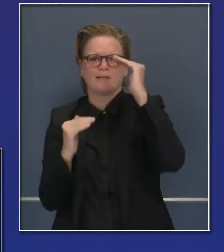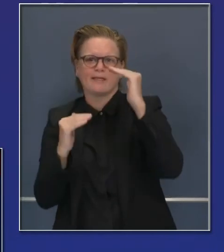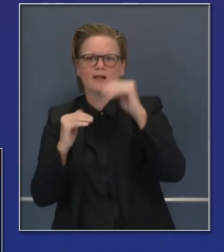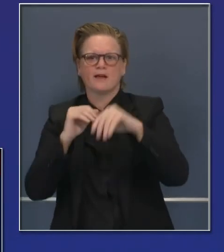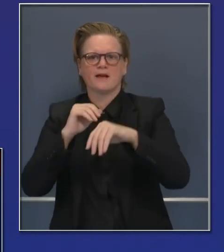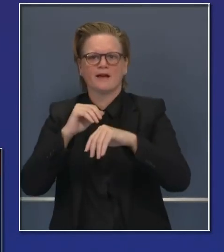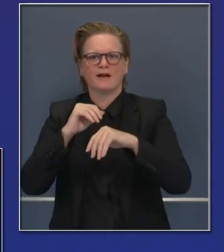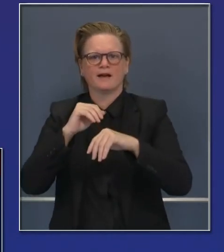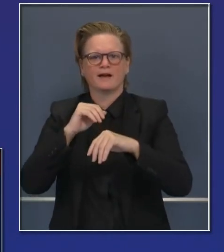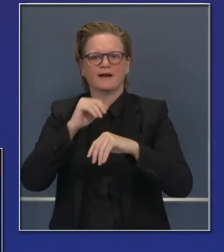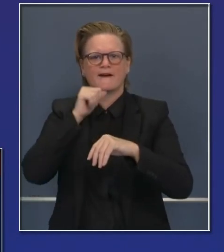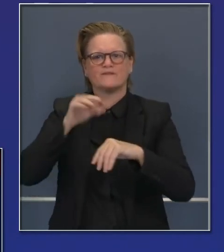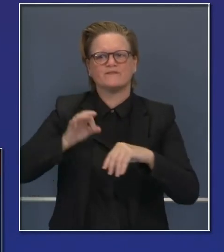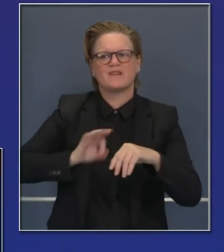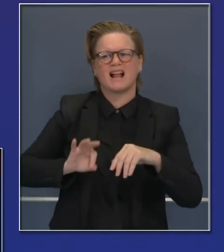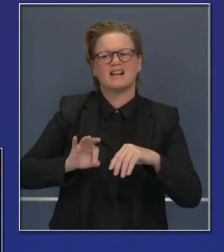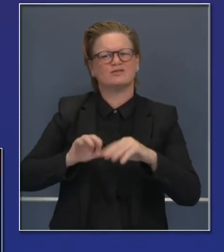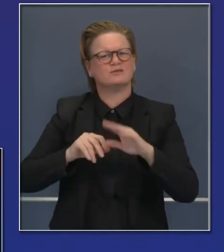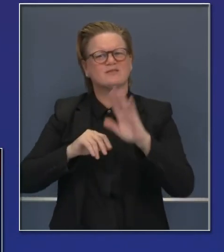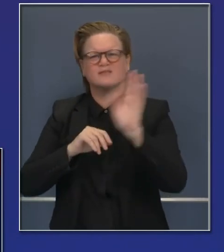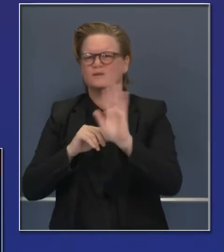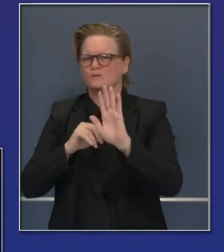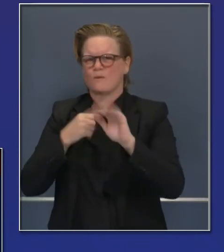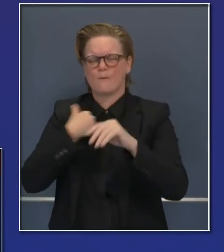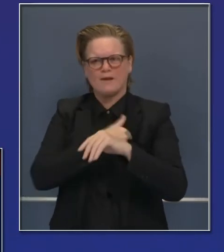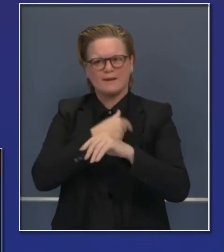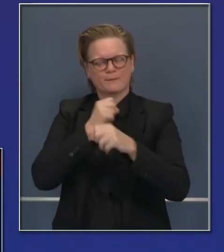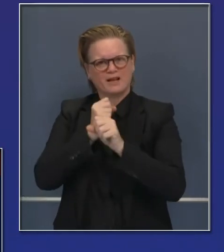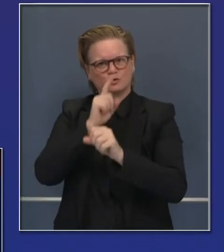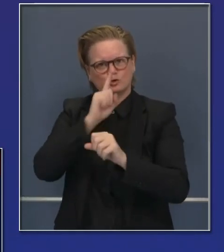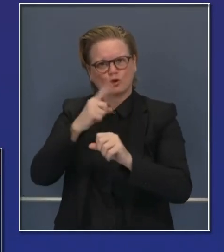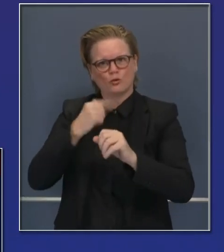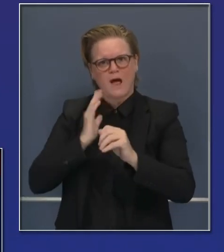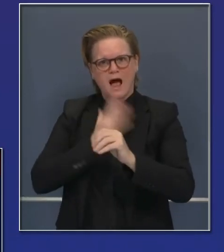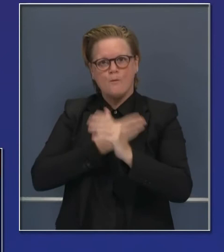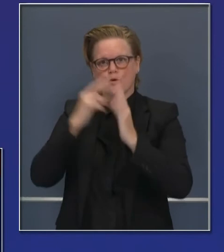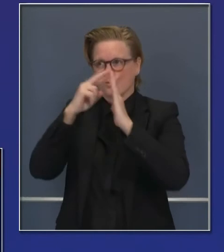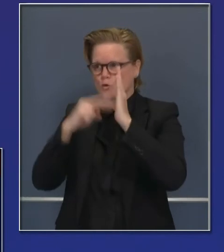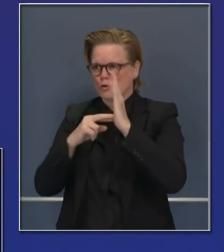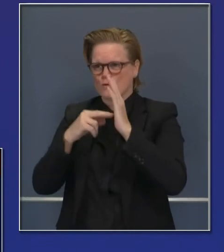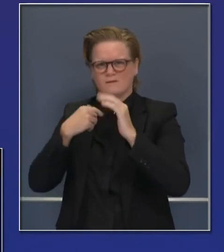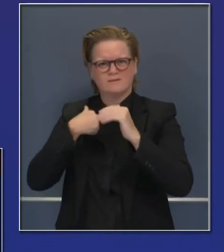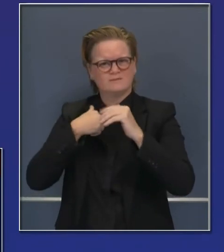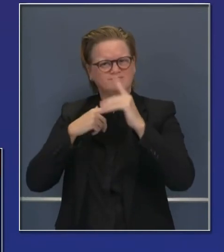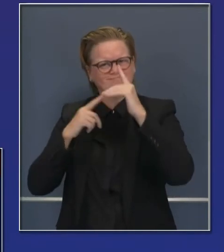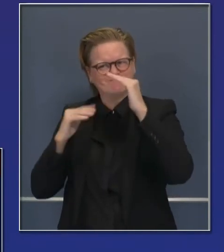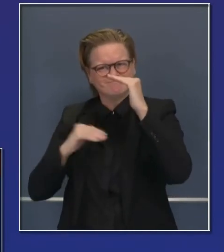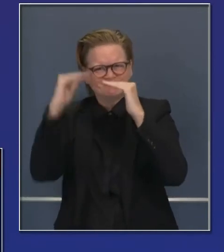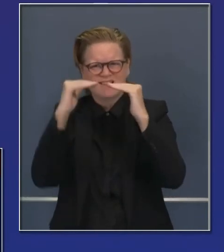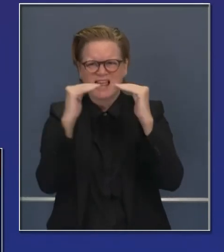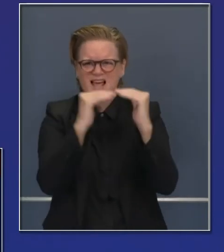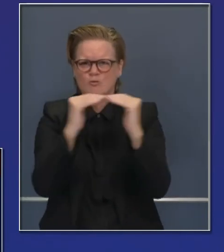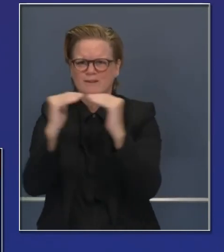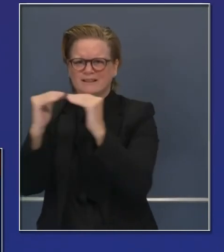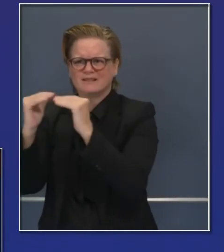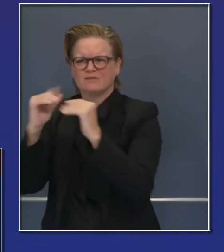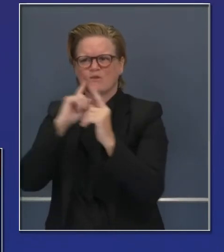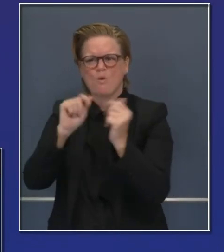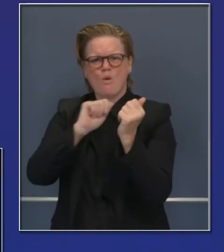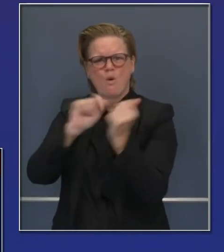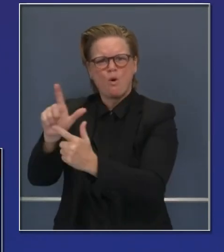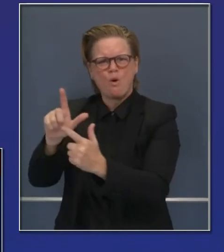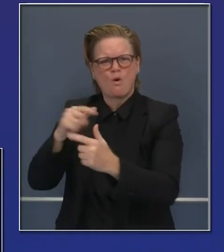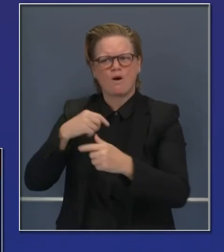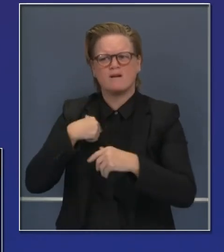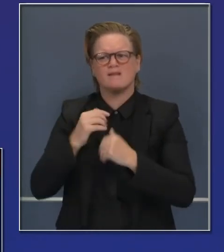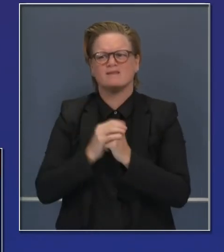and impacts based upon our four-tiered status, which is well defined in the state. We recognize over the last